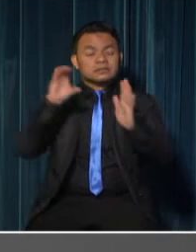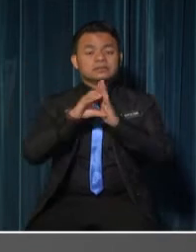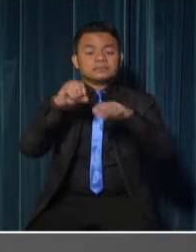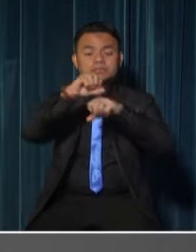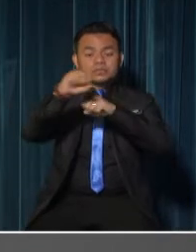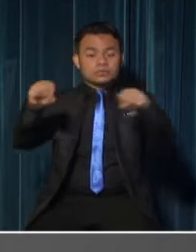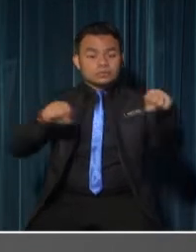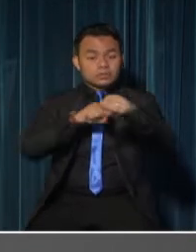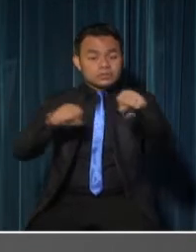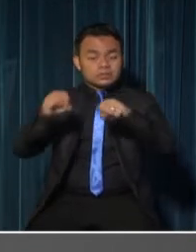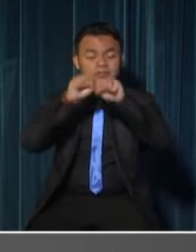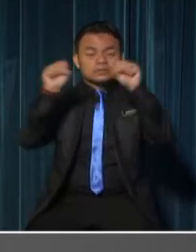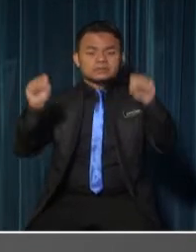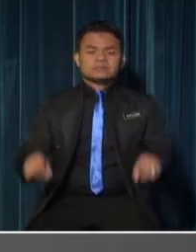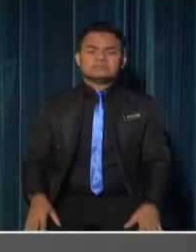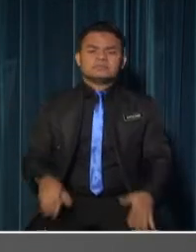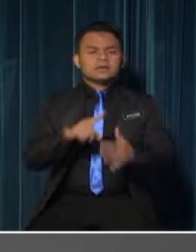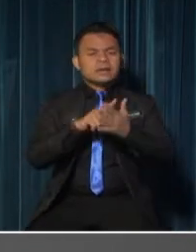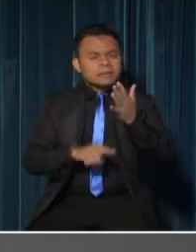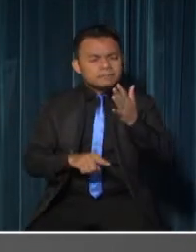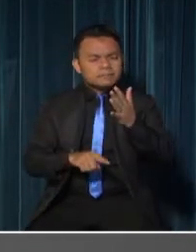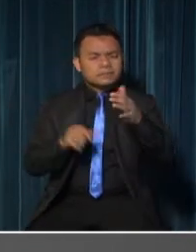you know what the solar system is?